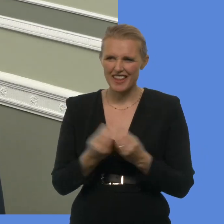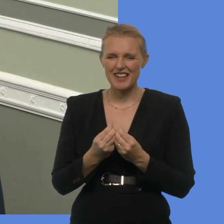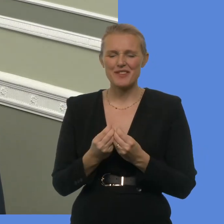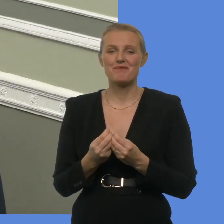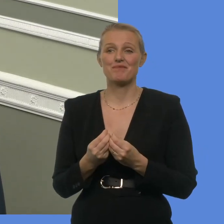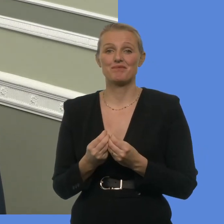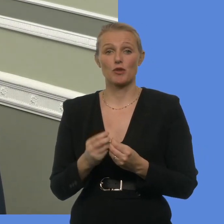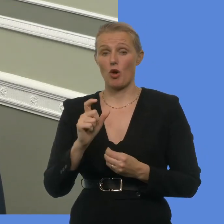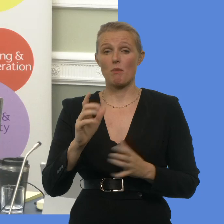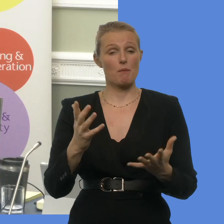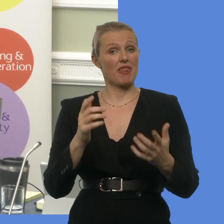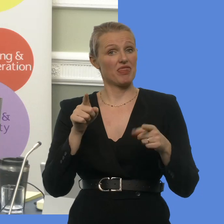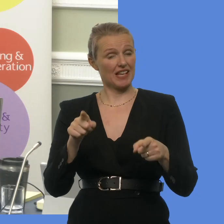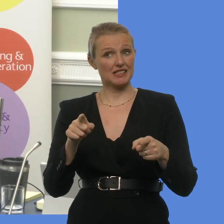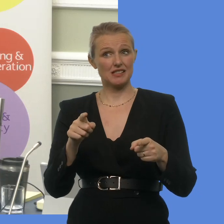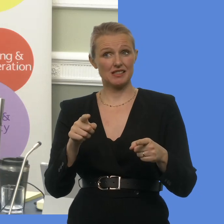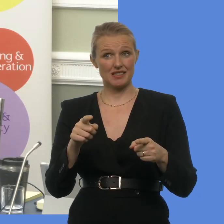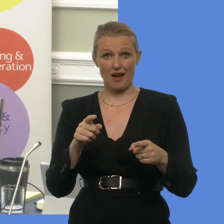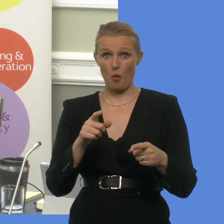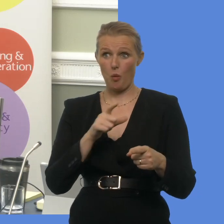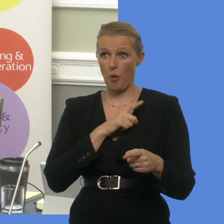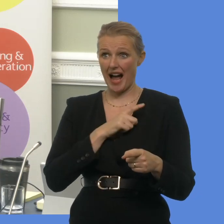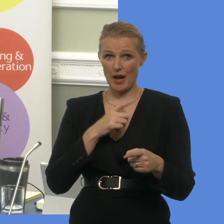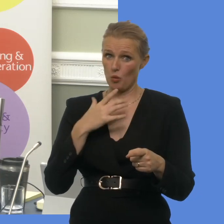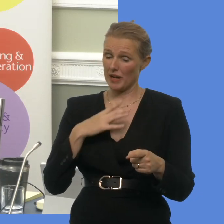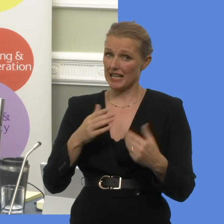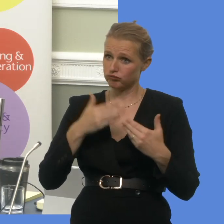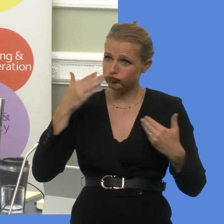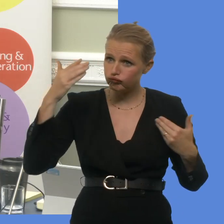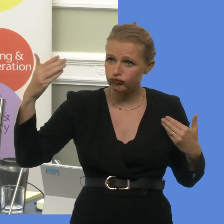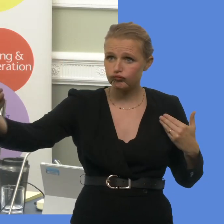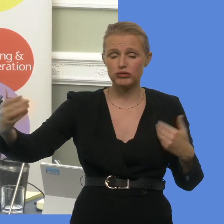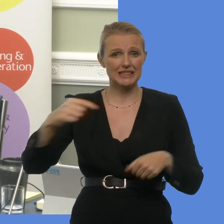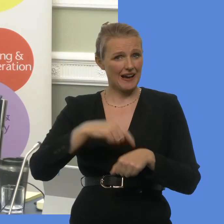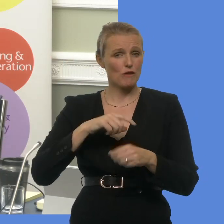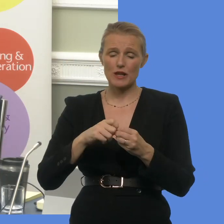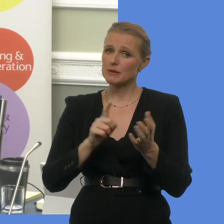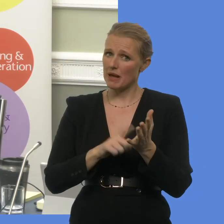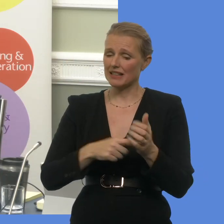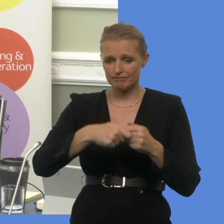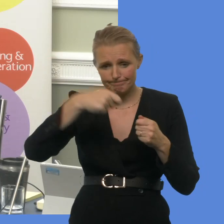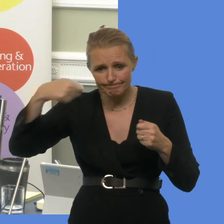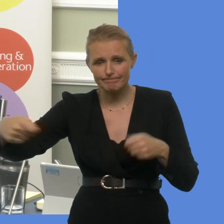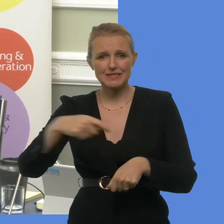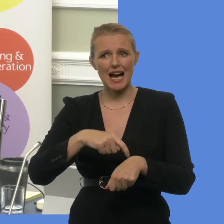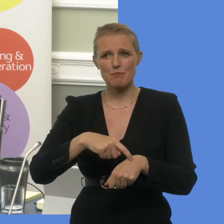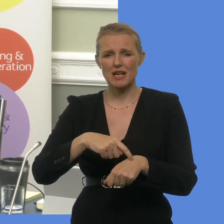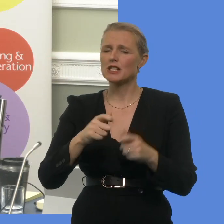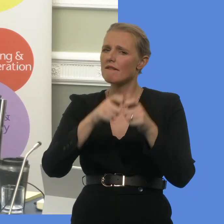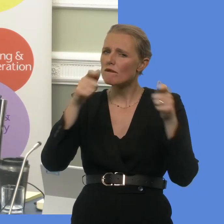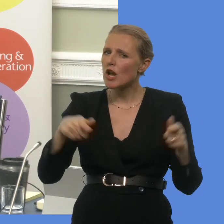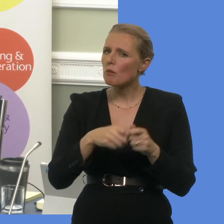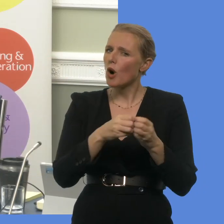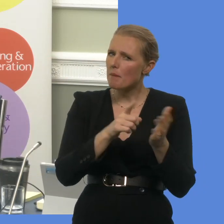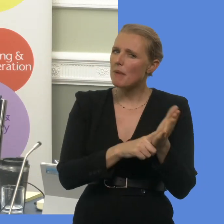think we've got a taste of why we do need appropriate amount of time to work through there. It's a framework bill which will